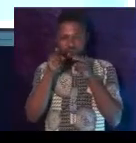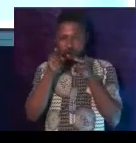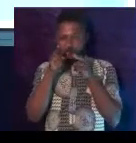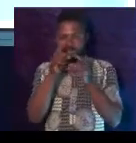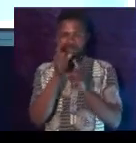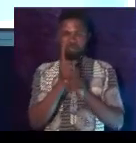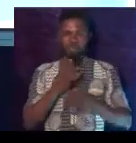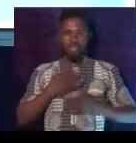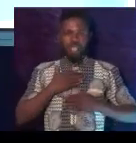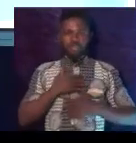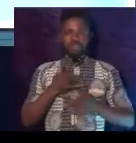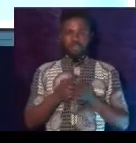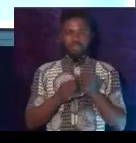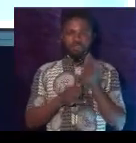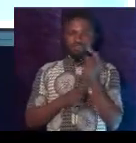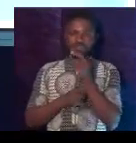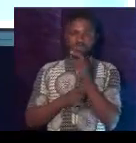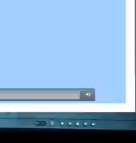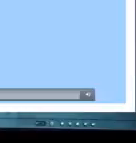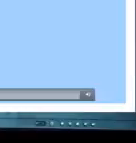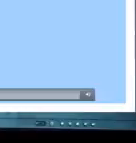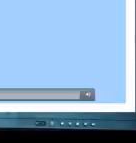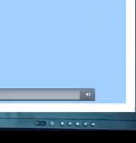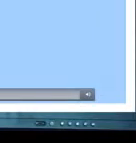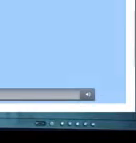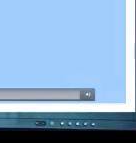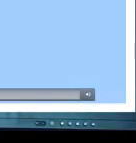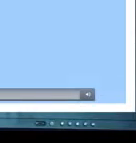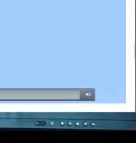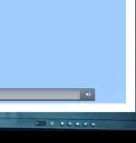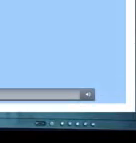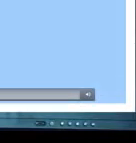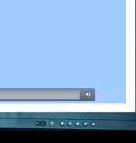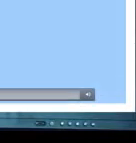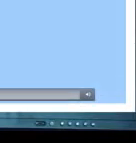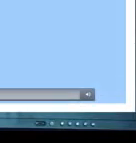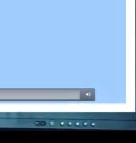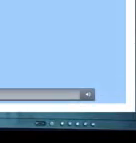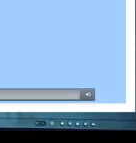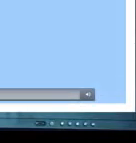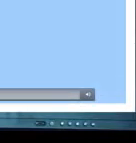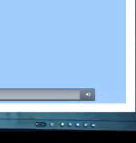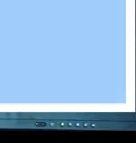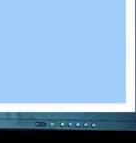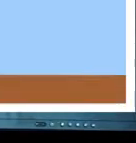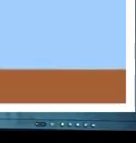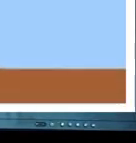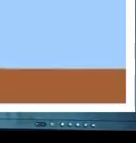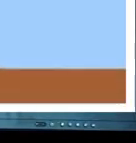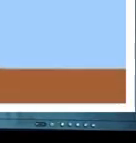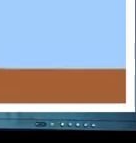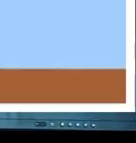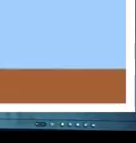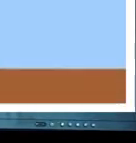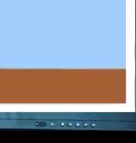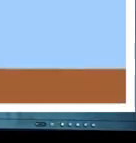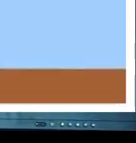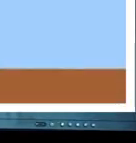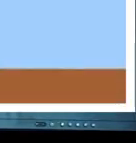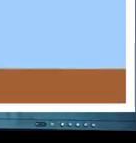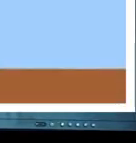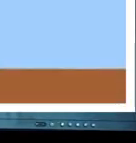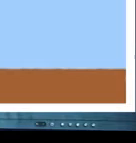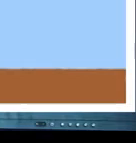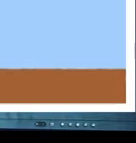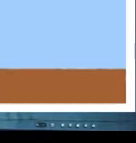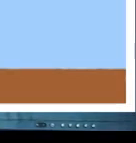watch. Enjoy it. How do things move in real life? Say a ball is moving on a flat ground and there's